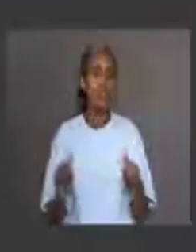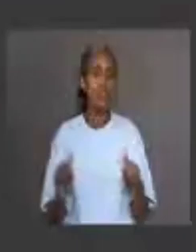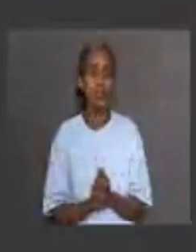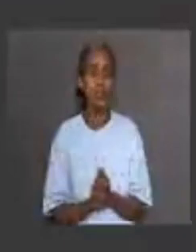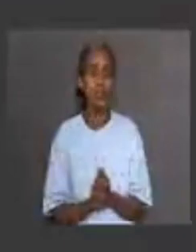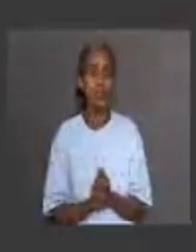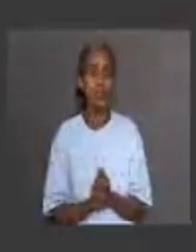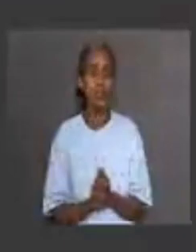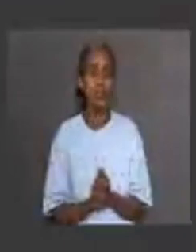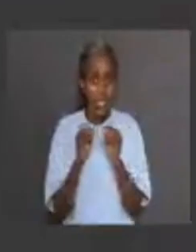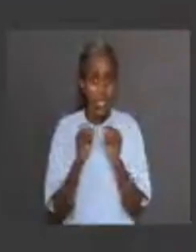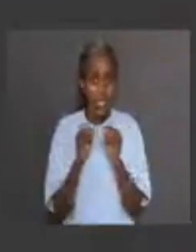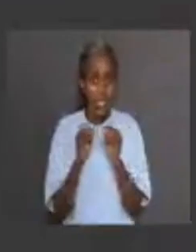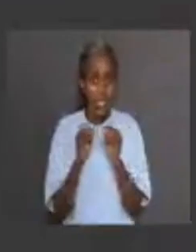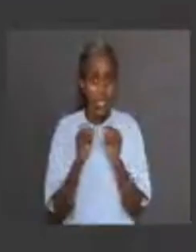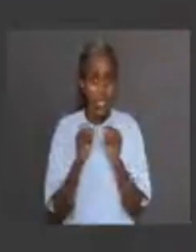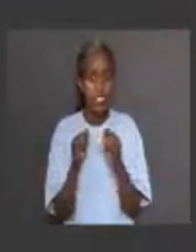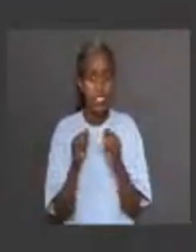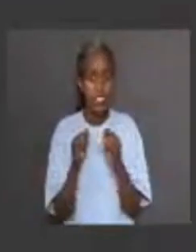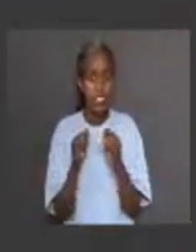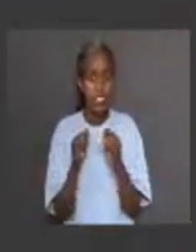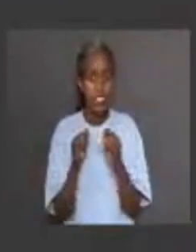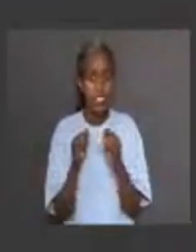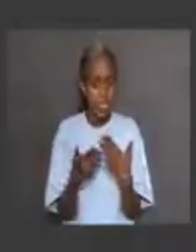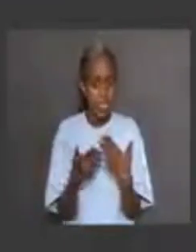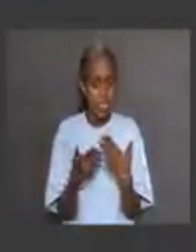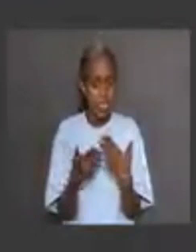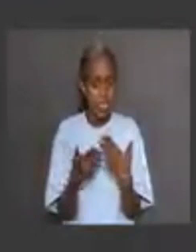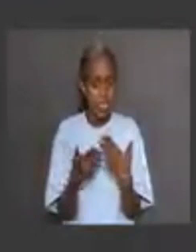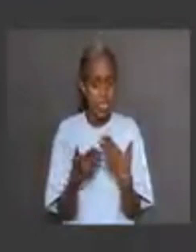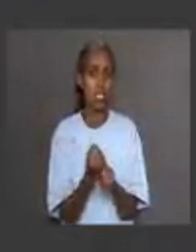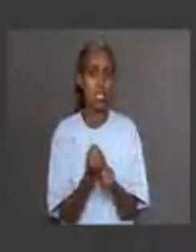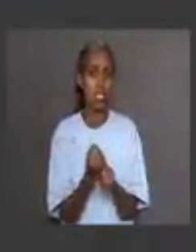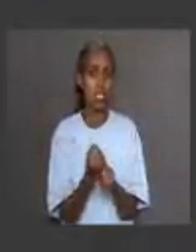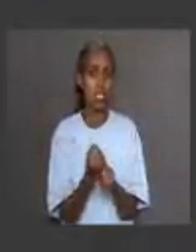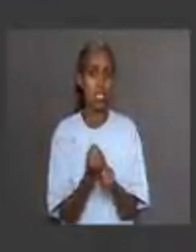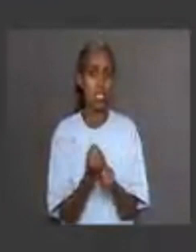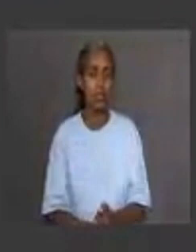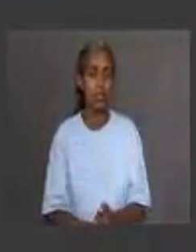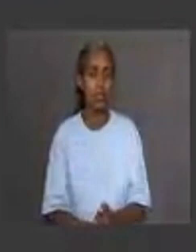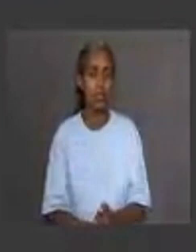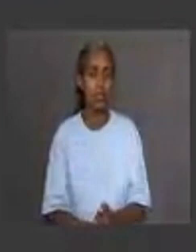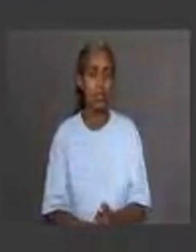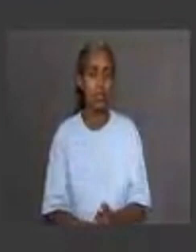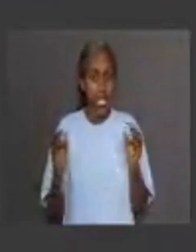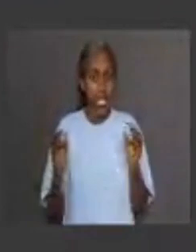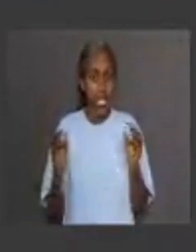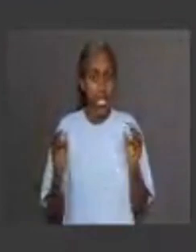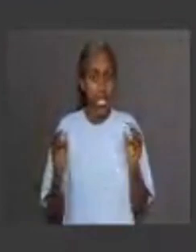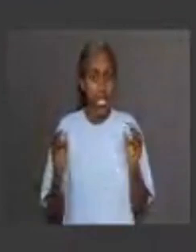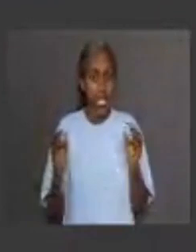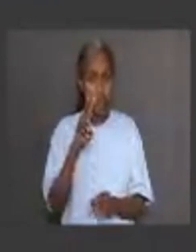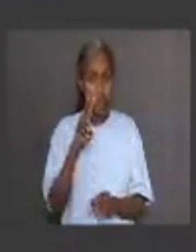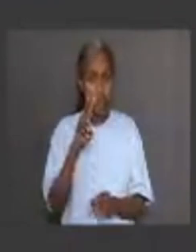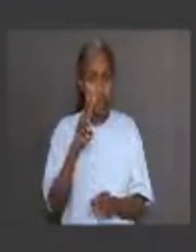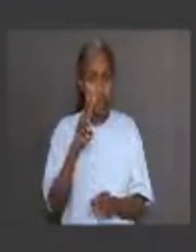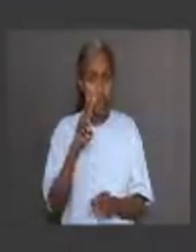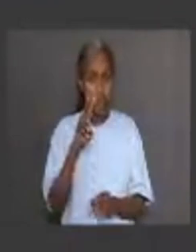Addition is the simplest operation. The sum of 2